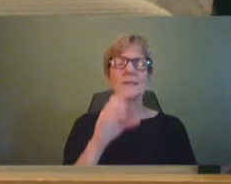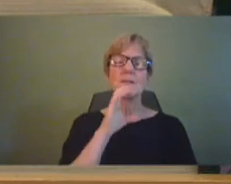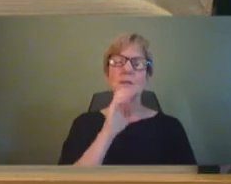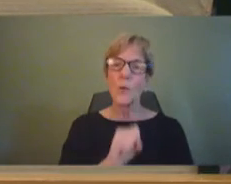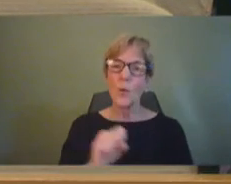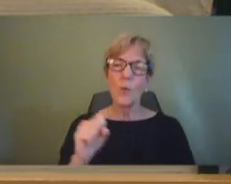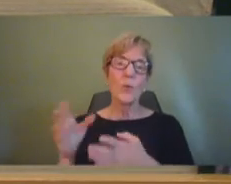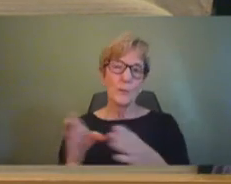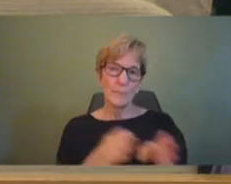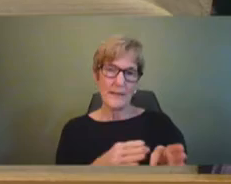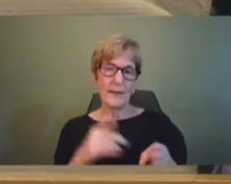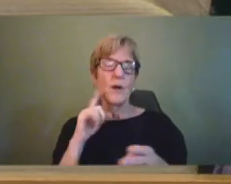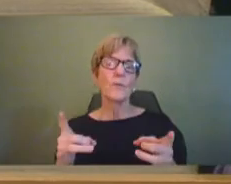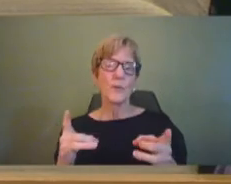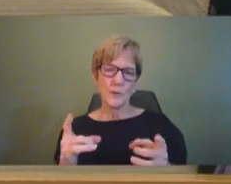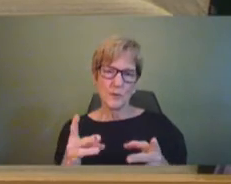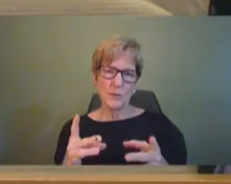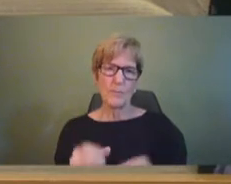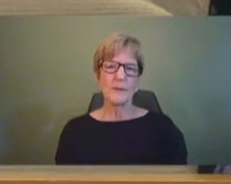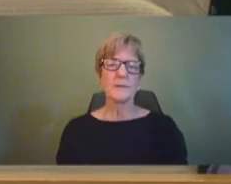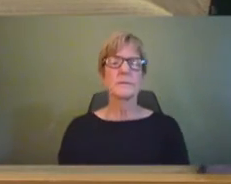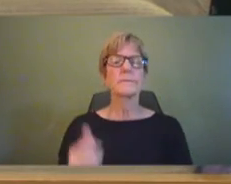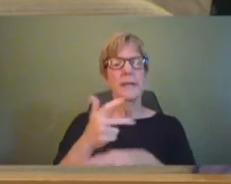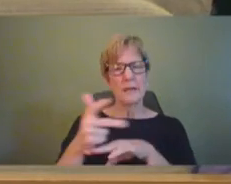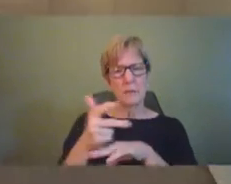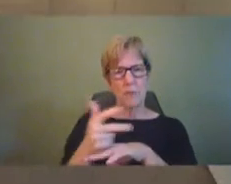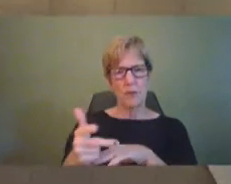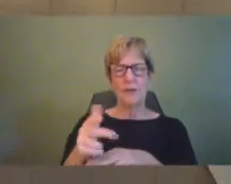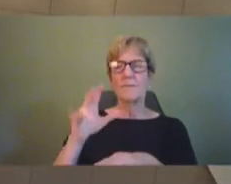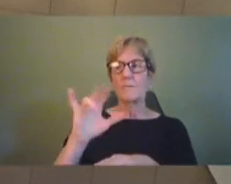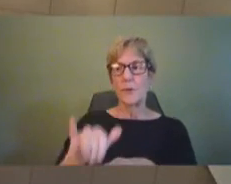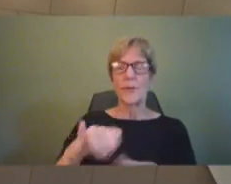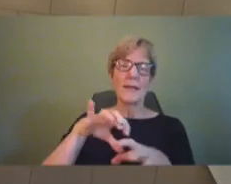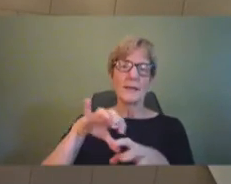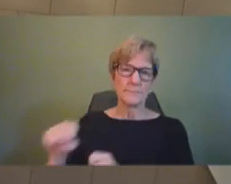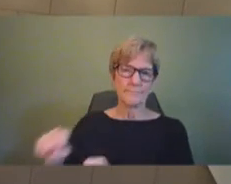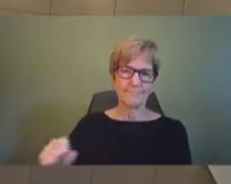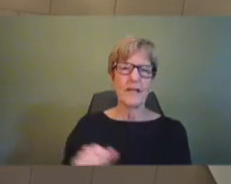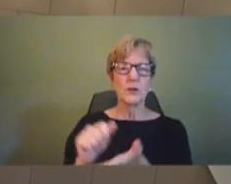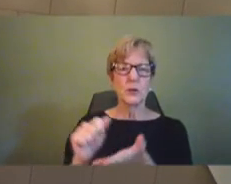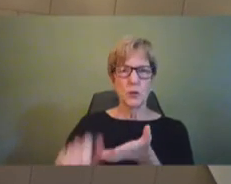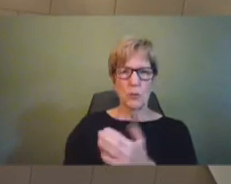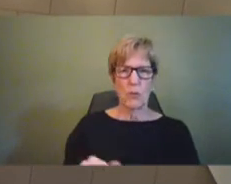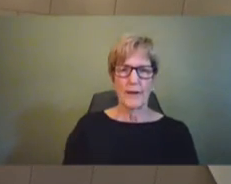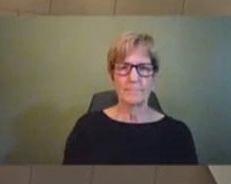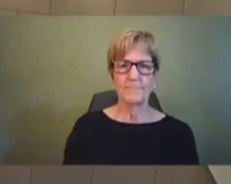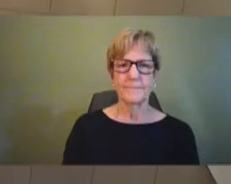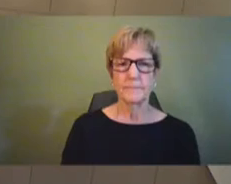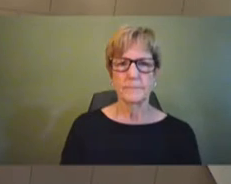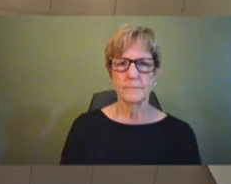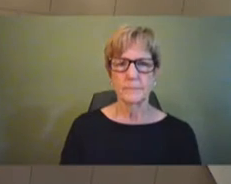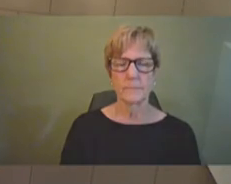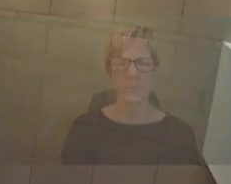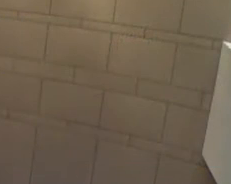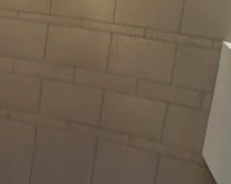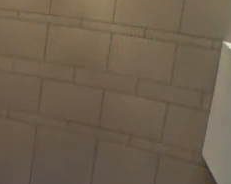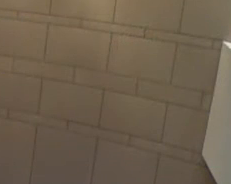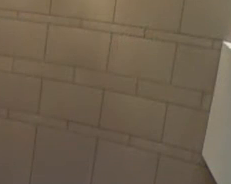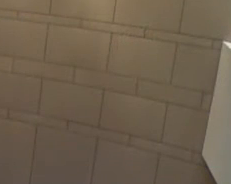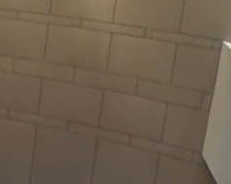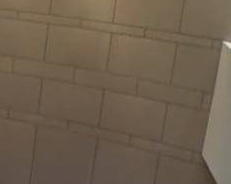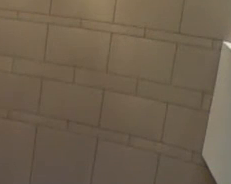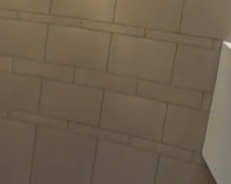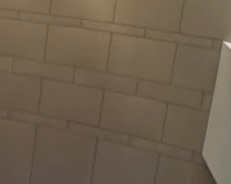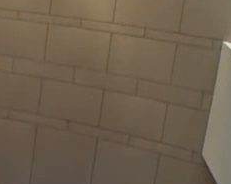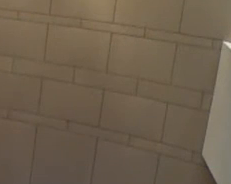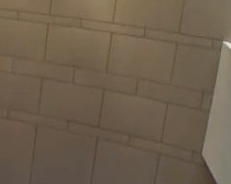Starbucks again with mostly surface parking for that to go away thank you happy to take questions after the other speakers Mr Brown I had one person that was